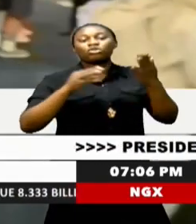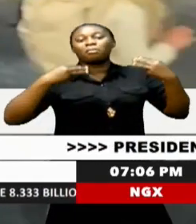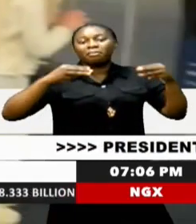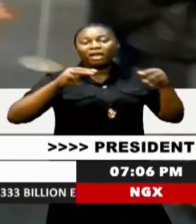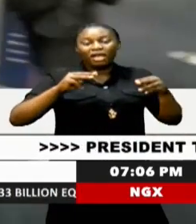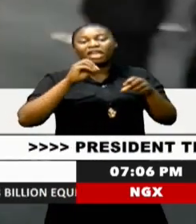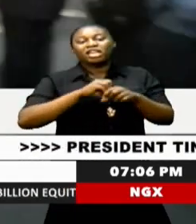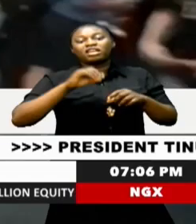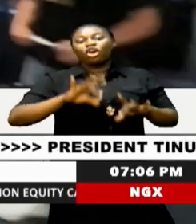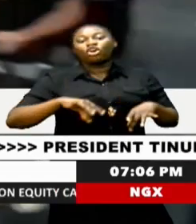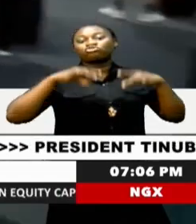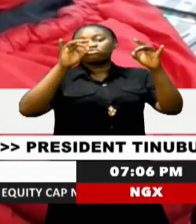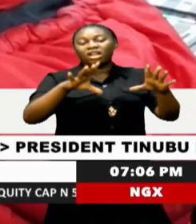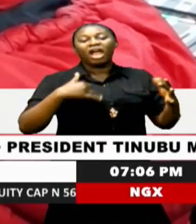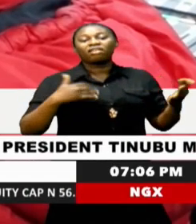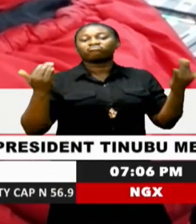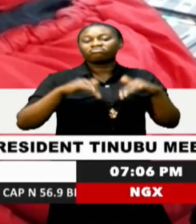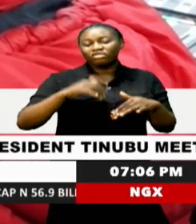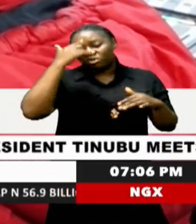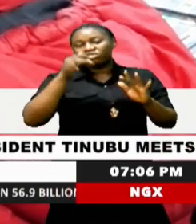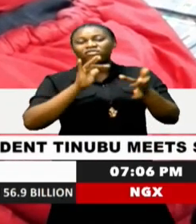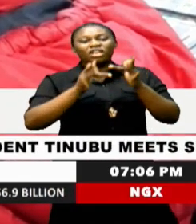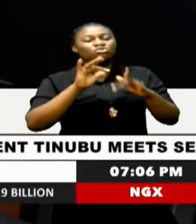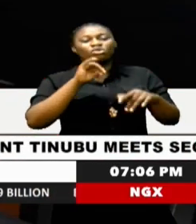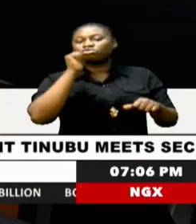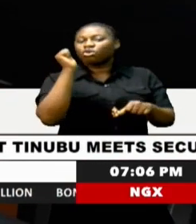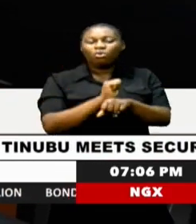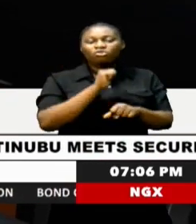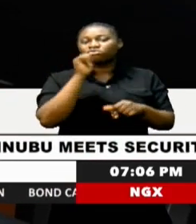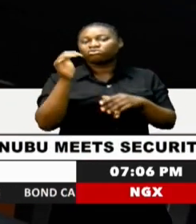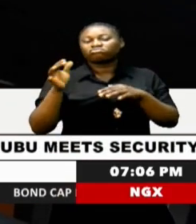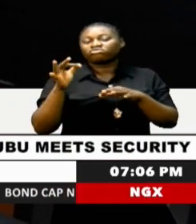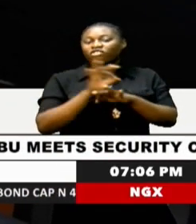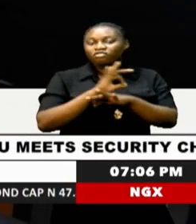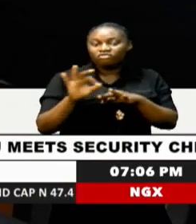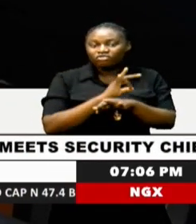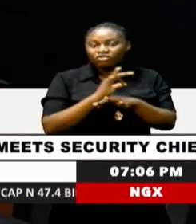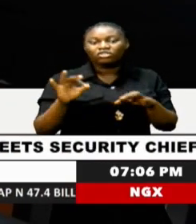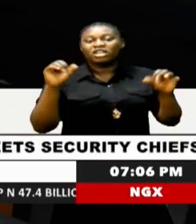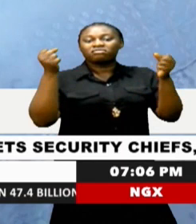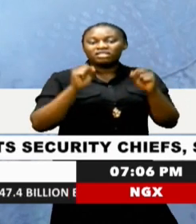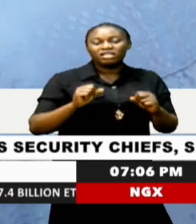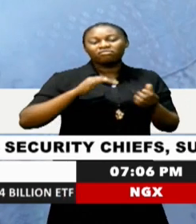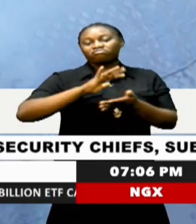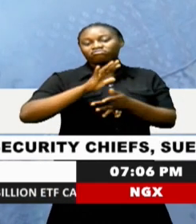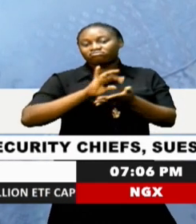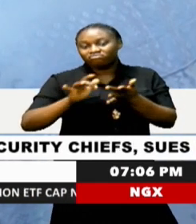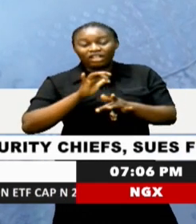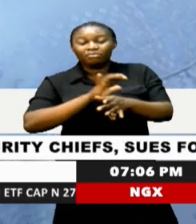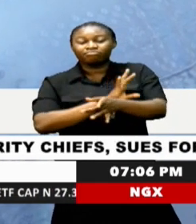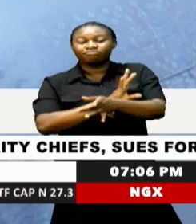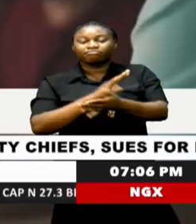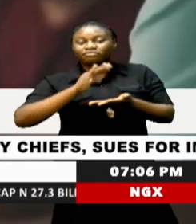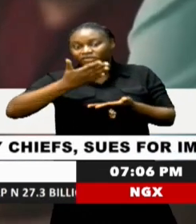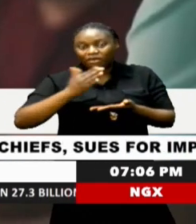been crippled, and media outlets in several countries have been left scrambling as systems failed, and a major news